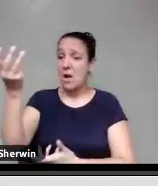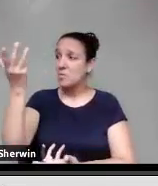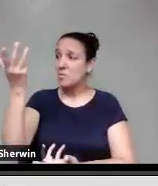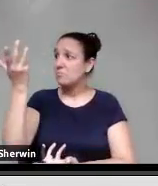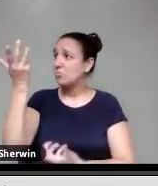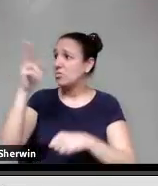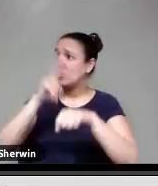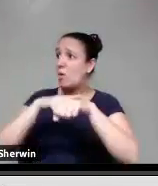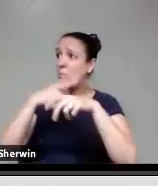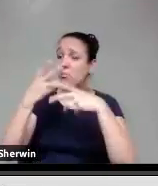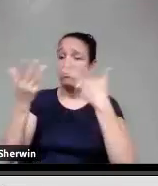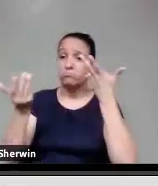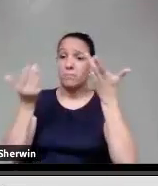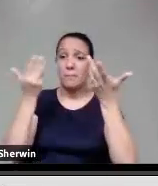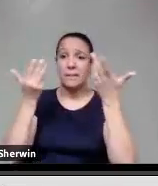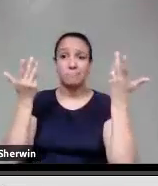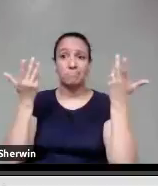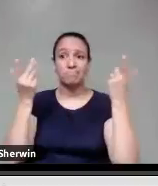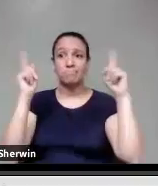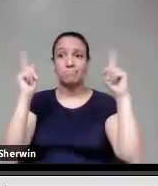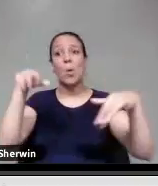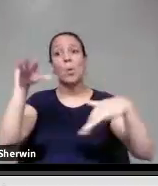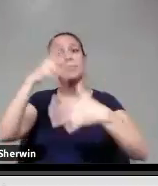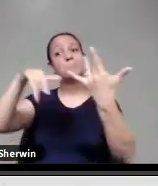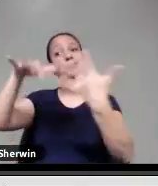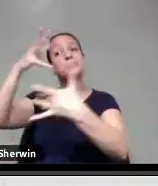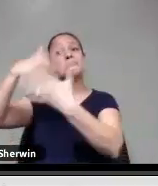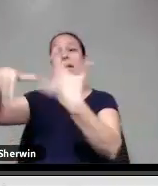You might just go hang around